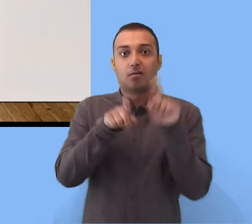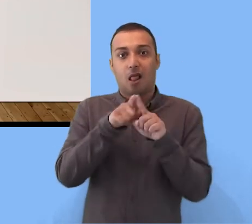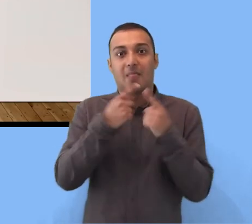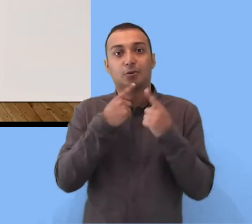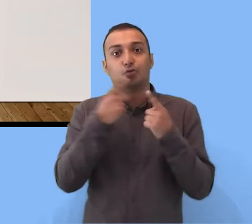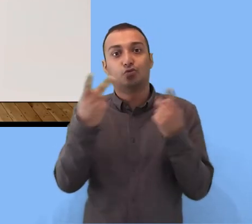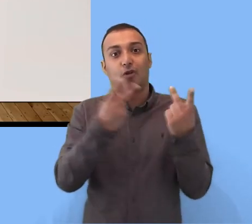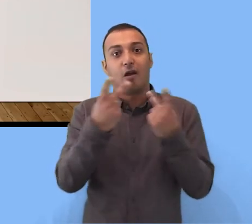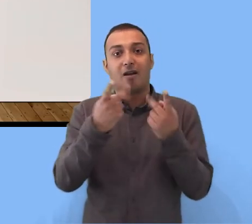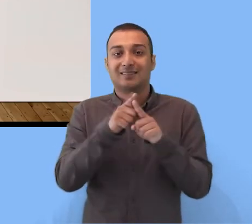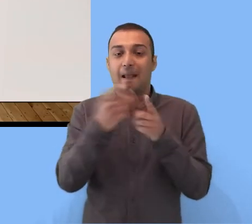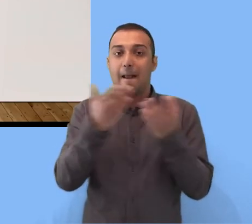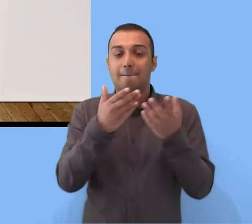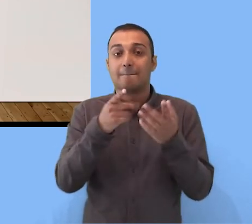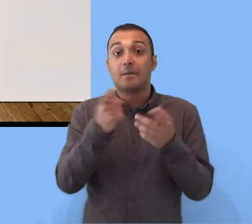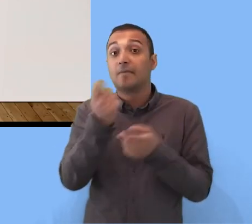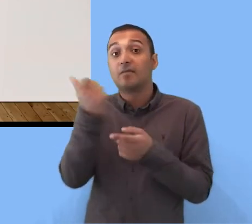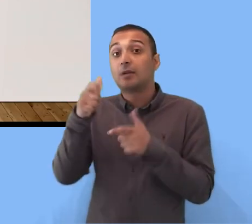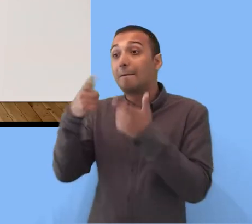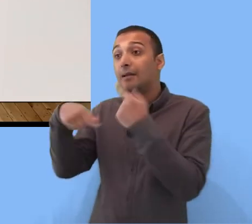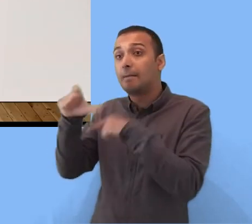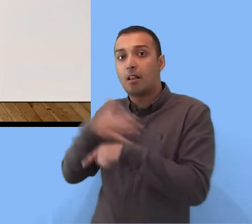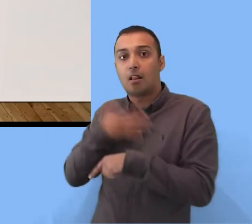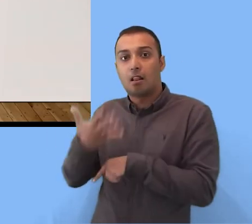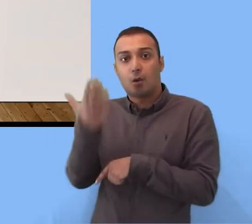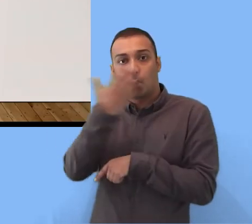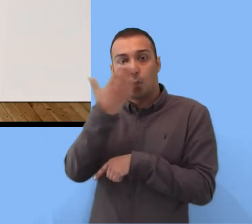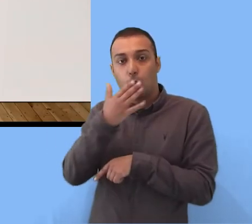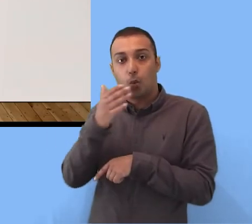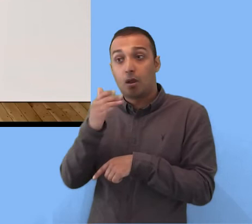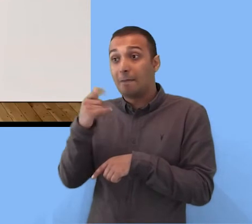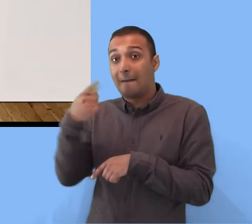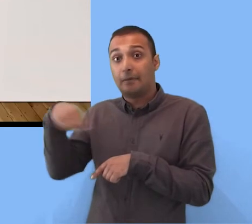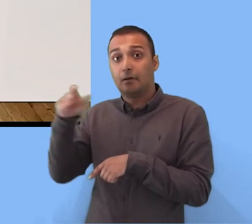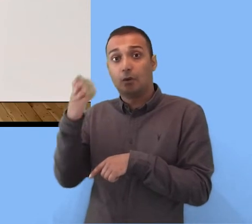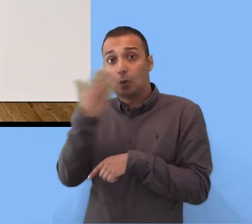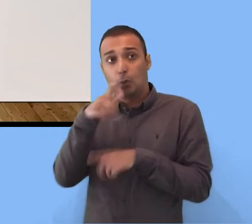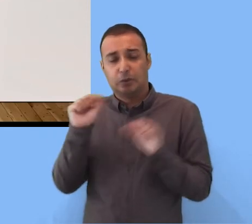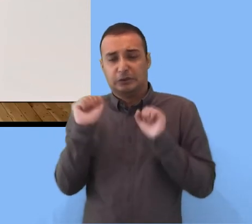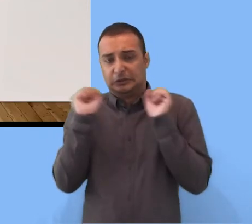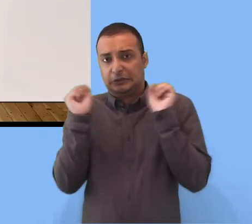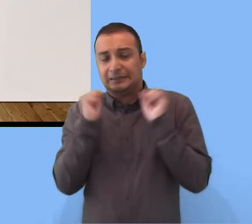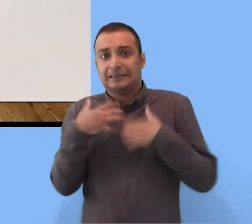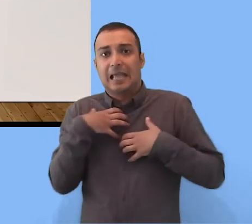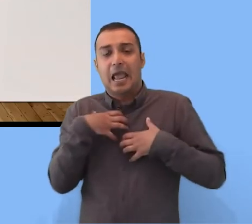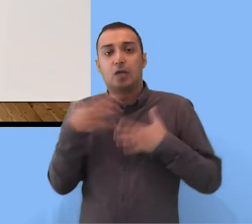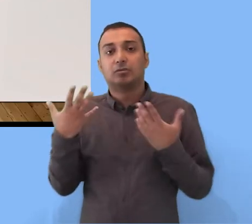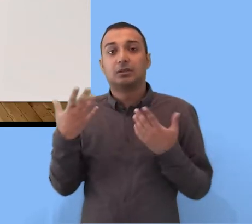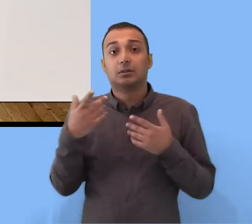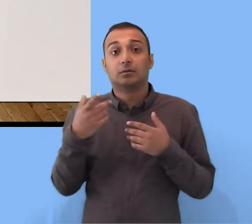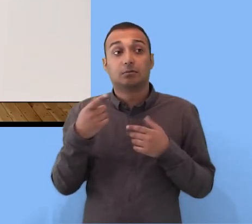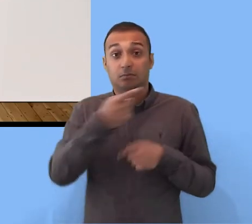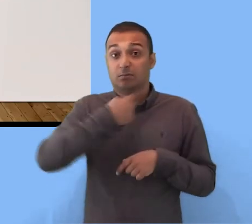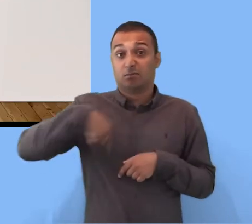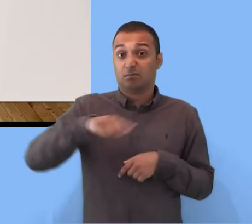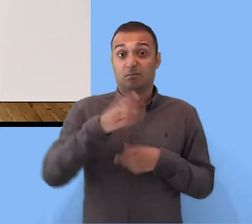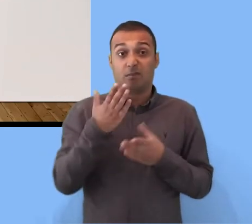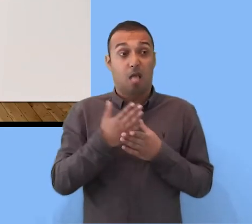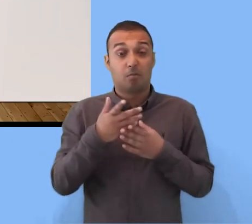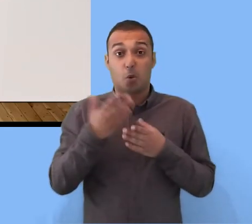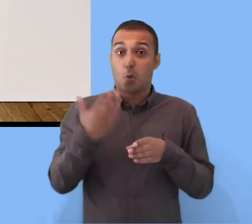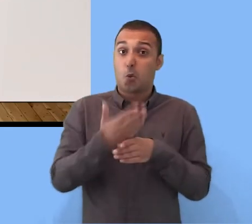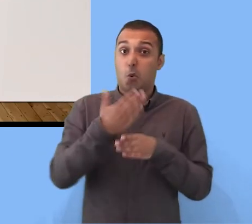one of the things I would like us to all reflect on is the fact that many of us are really comfortable in schools and settings. We had never really left